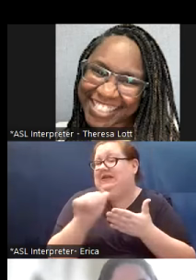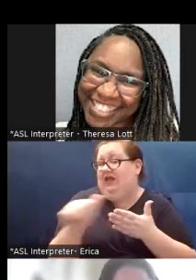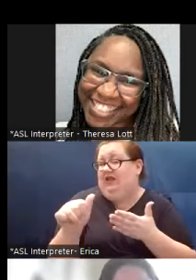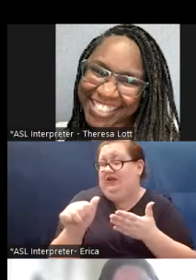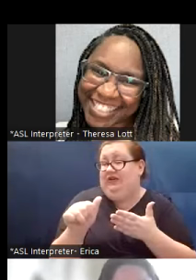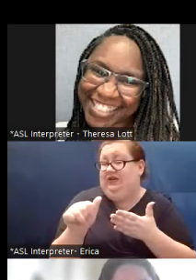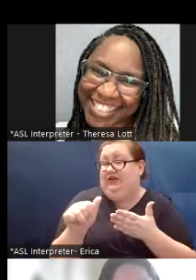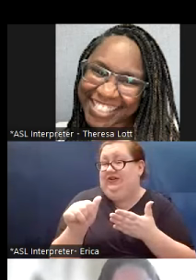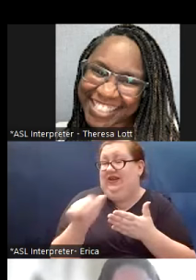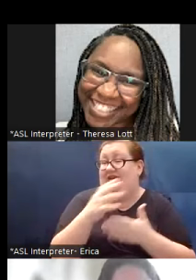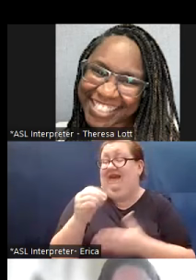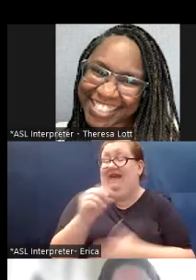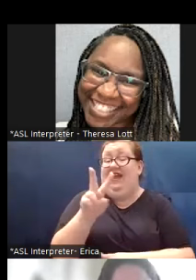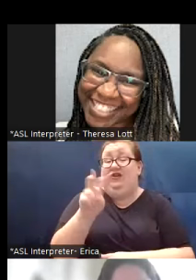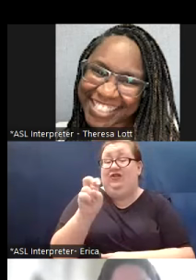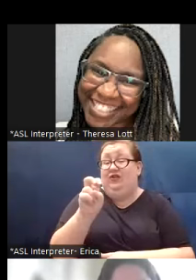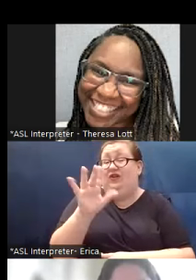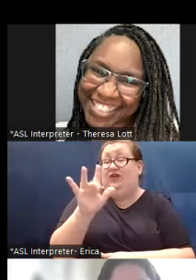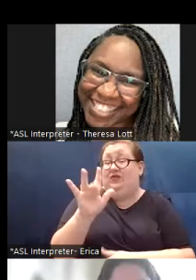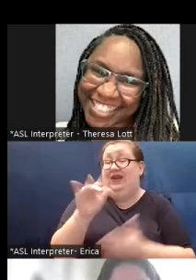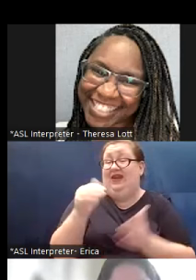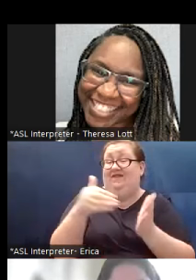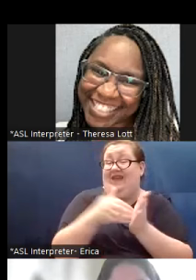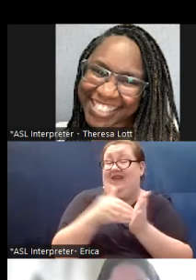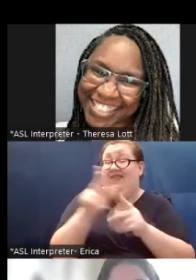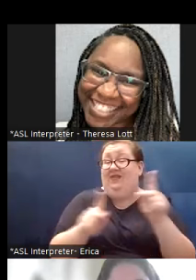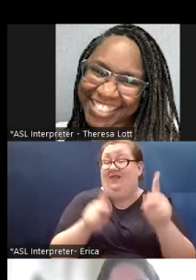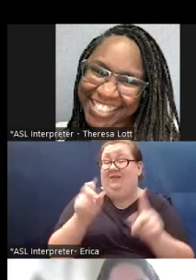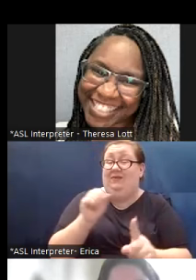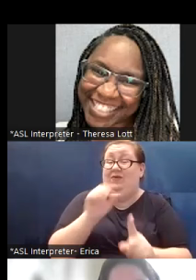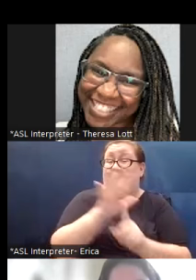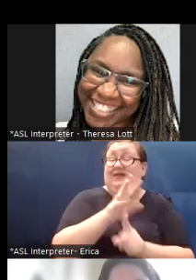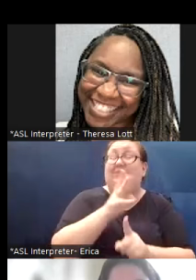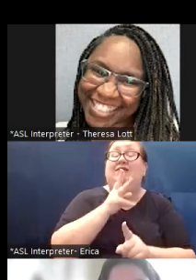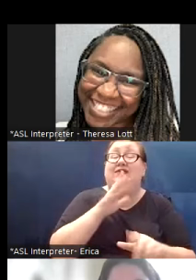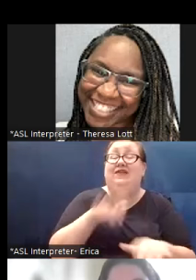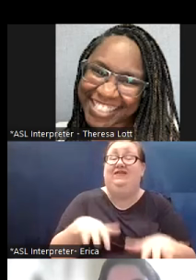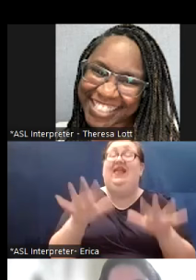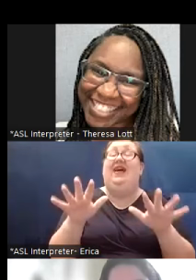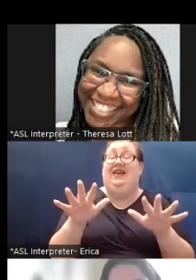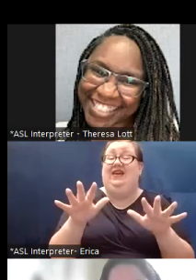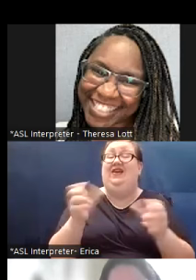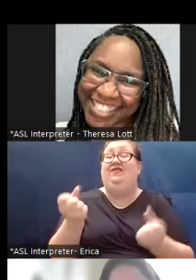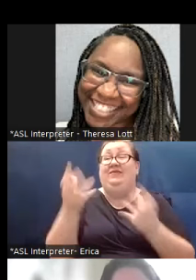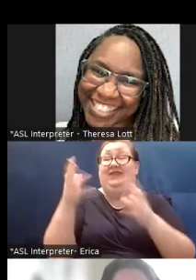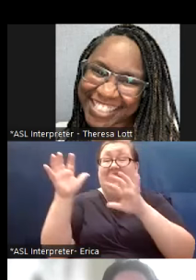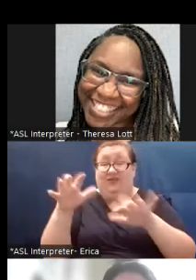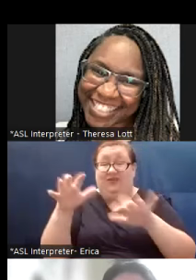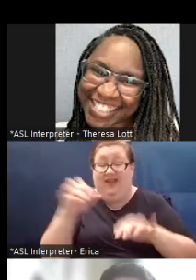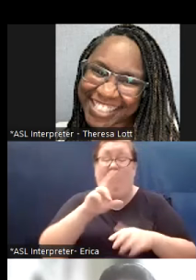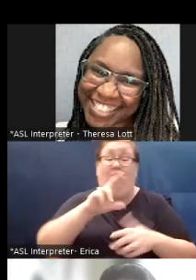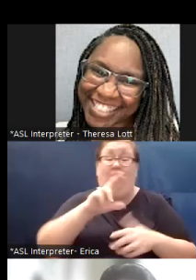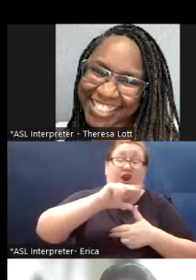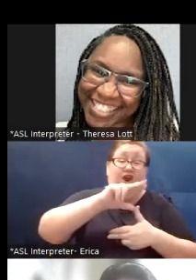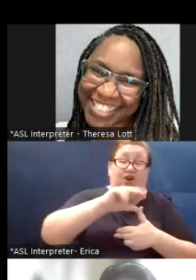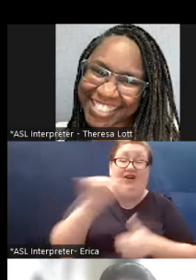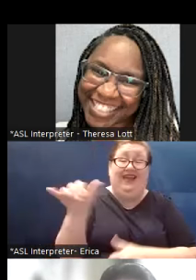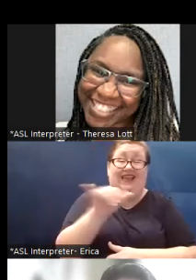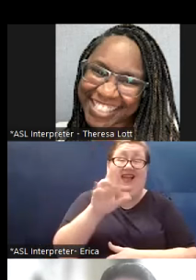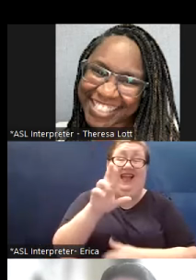and 225,000 people exposed to flooding from significant rainfall, or a Hurricane Irene-like